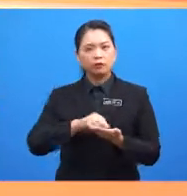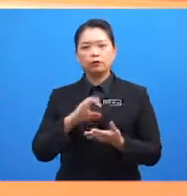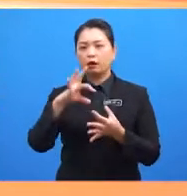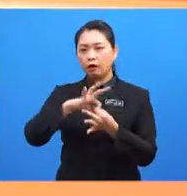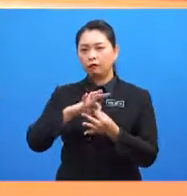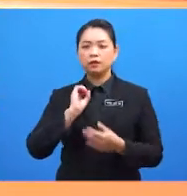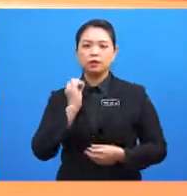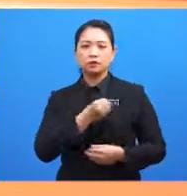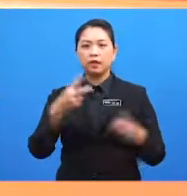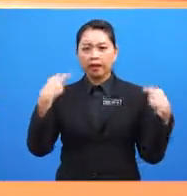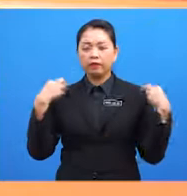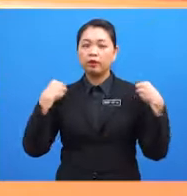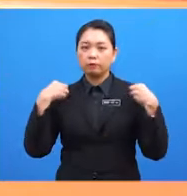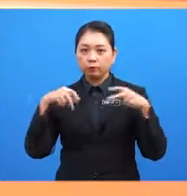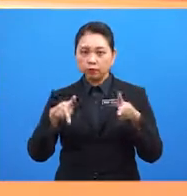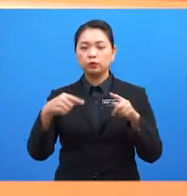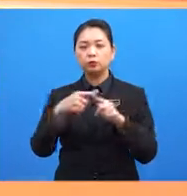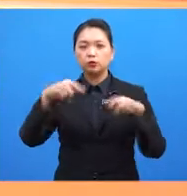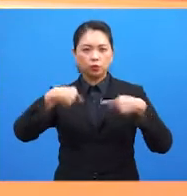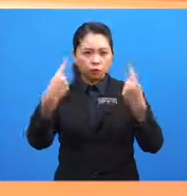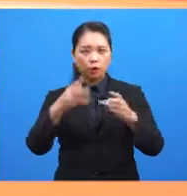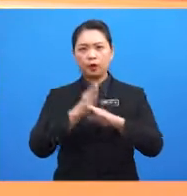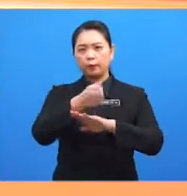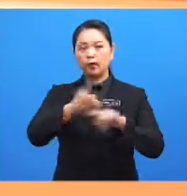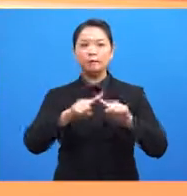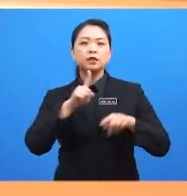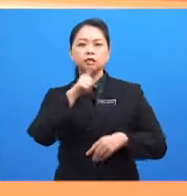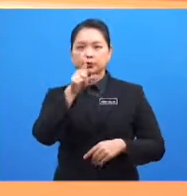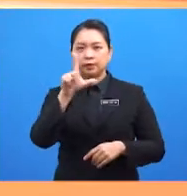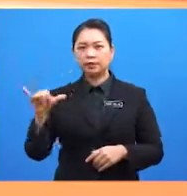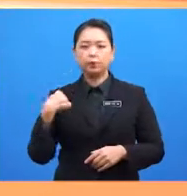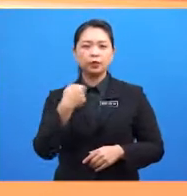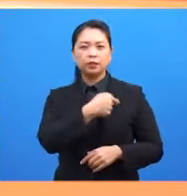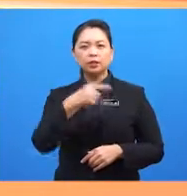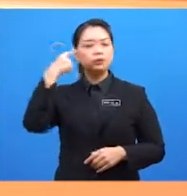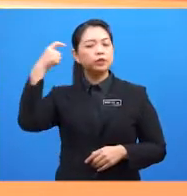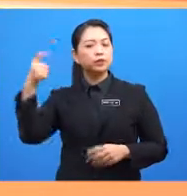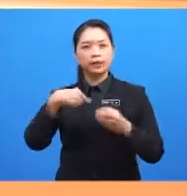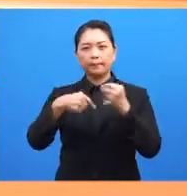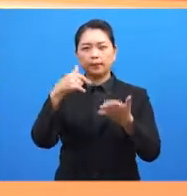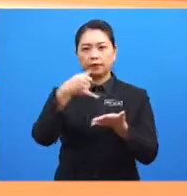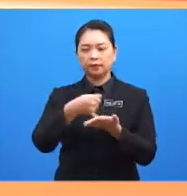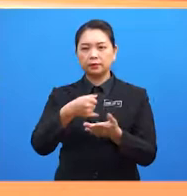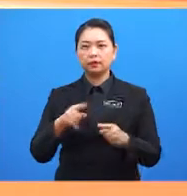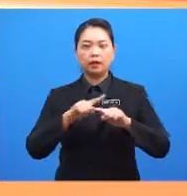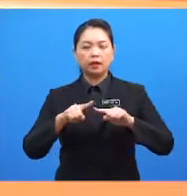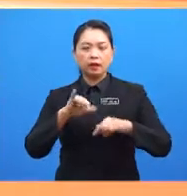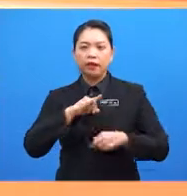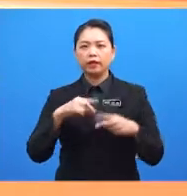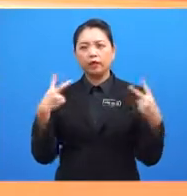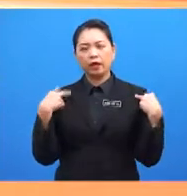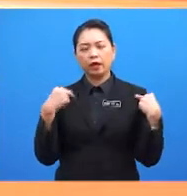the opportunity to go abroad, but surely we dream about it. I haven't visited a lot